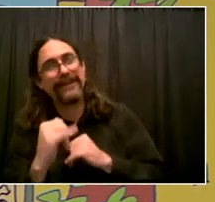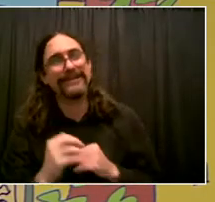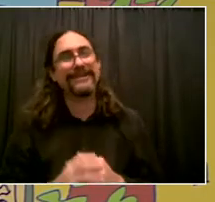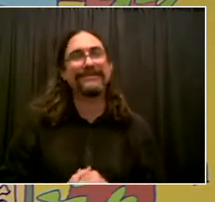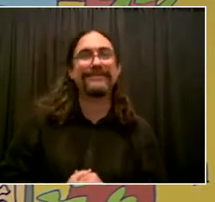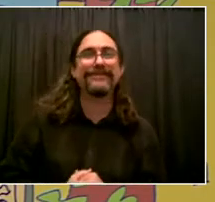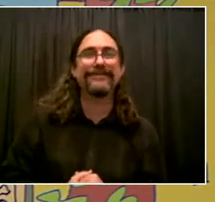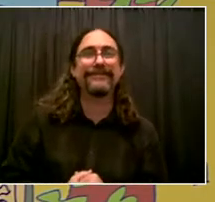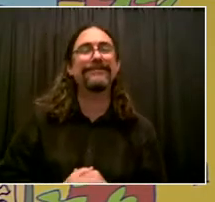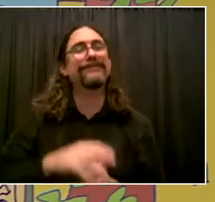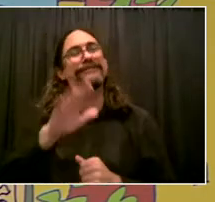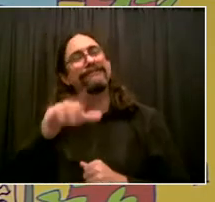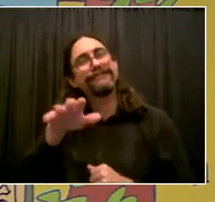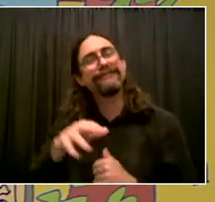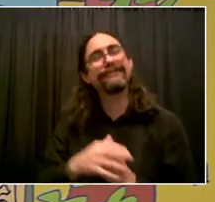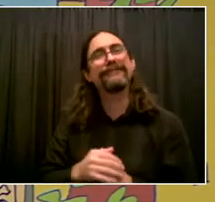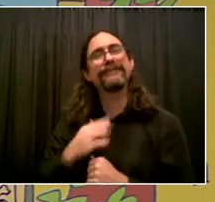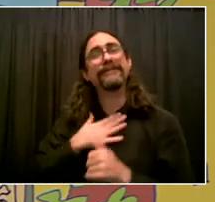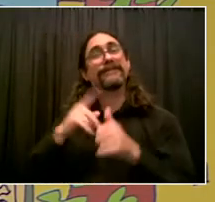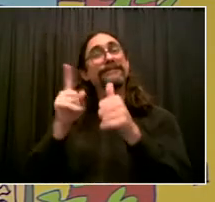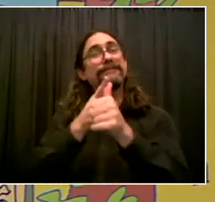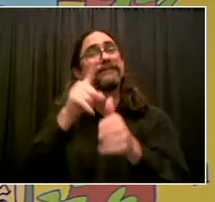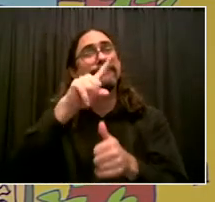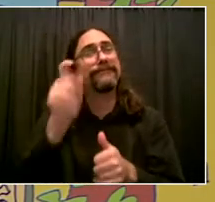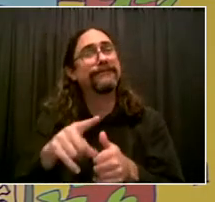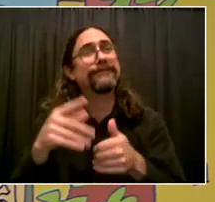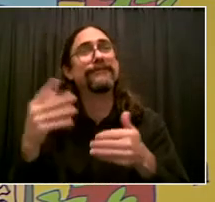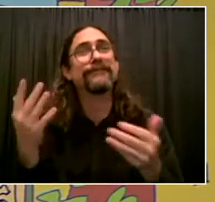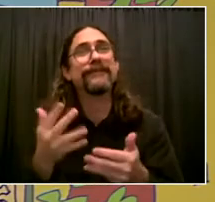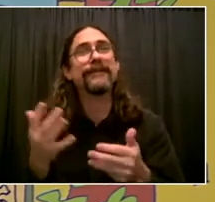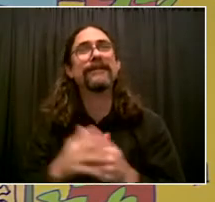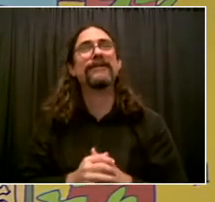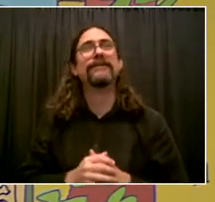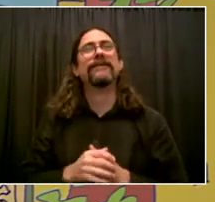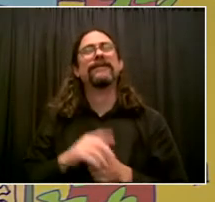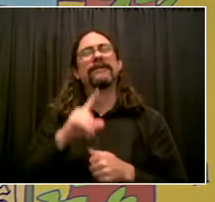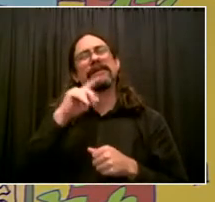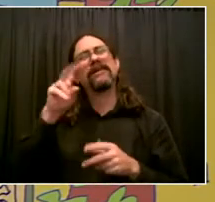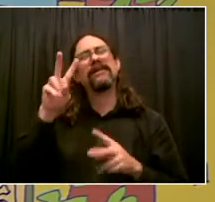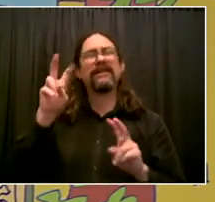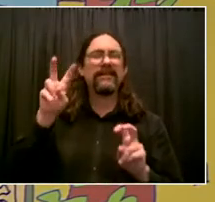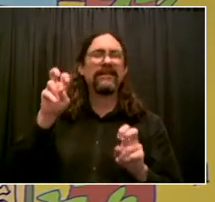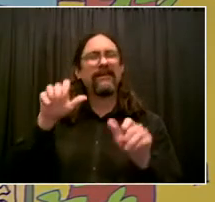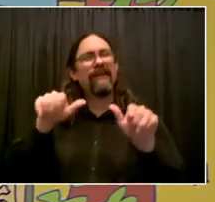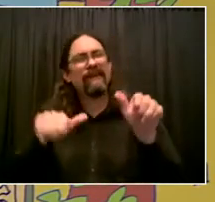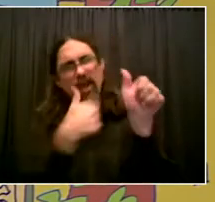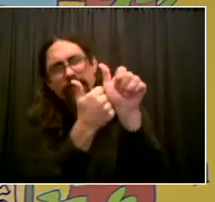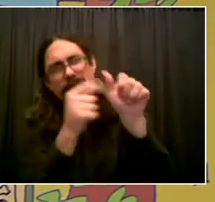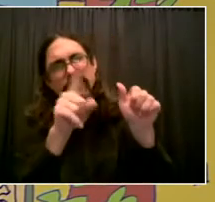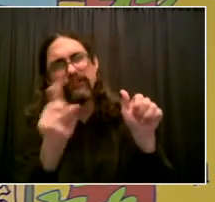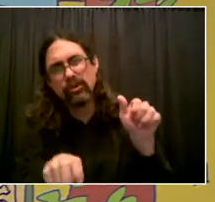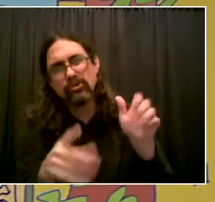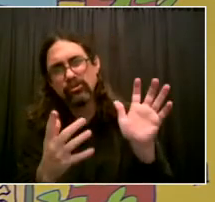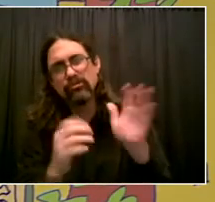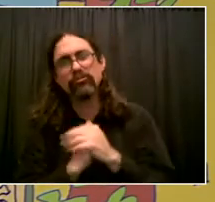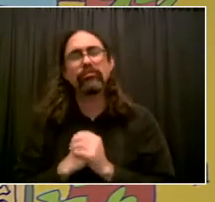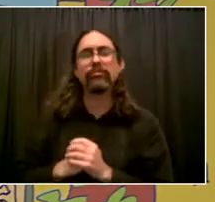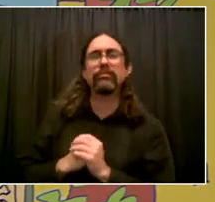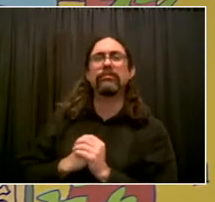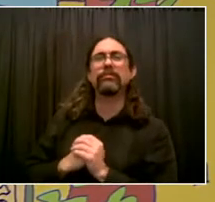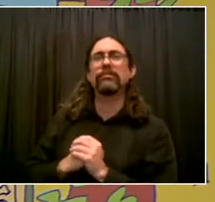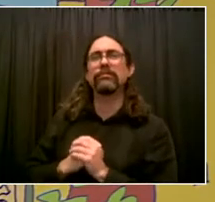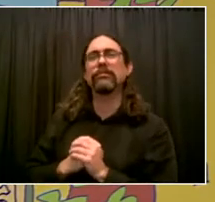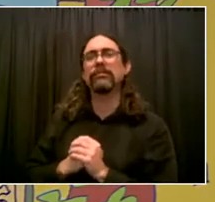This is something of a follow-up to the previous question. Look, I'm going to be covering